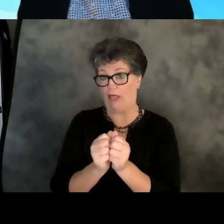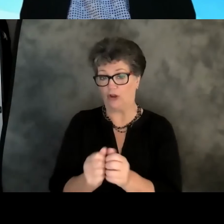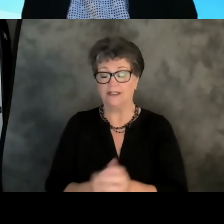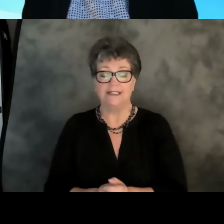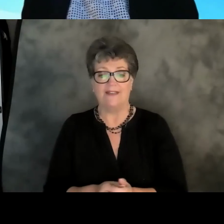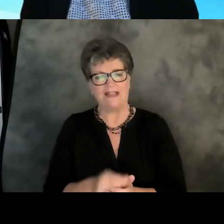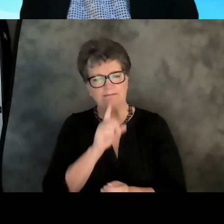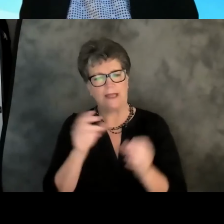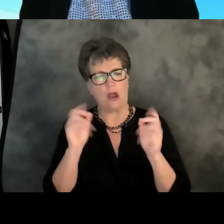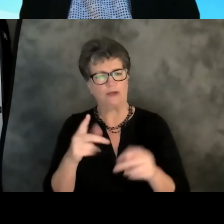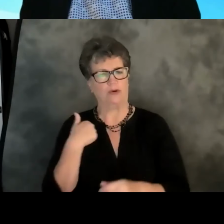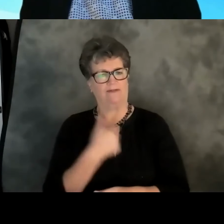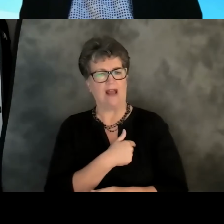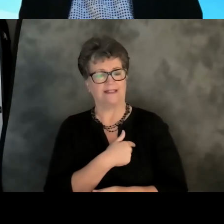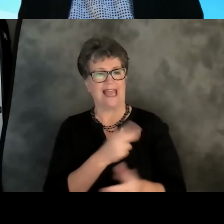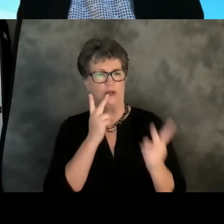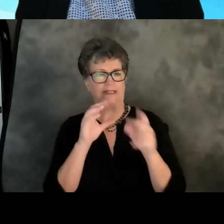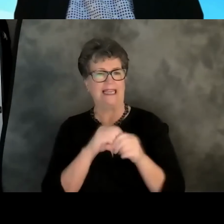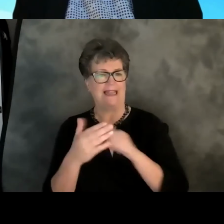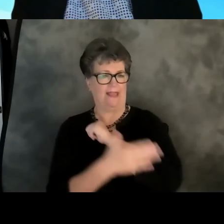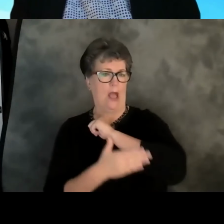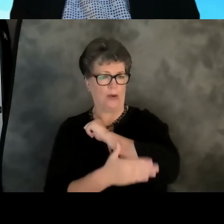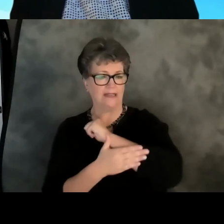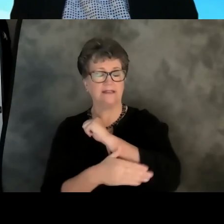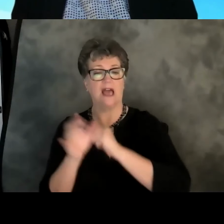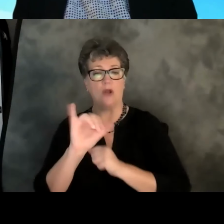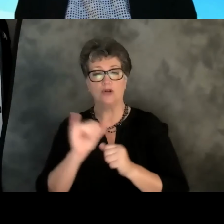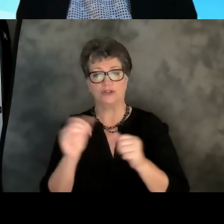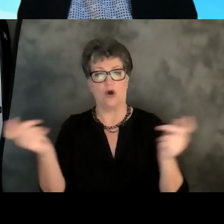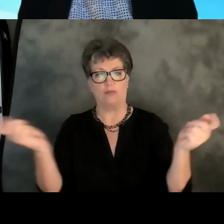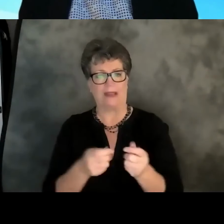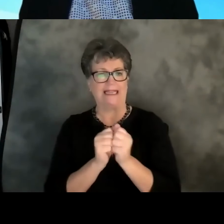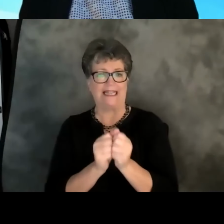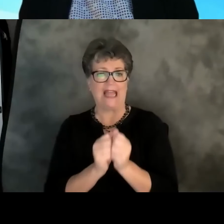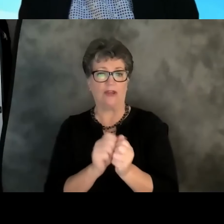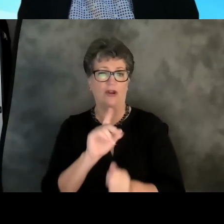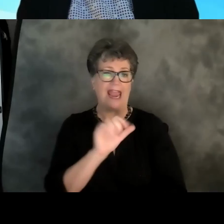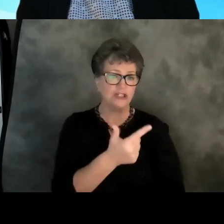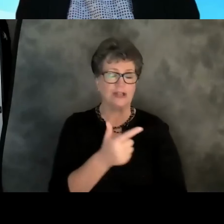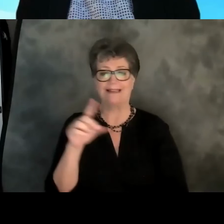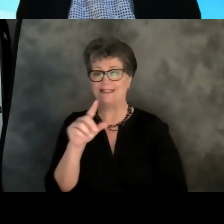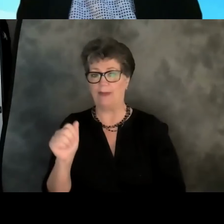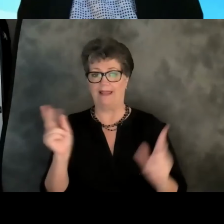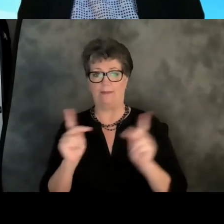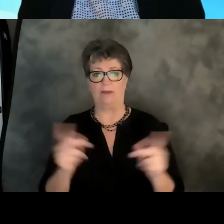really an opportunity for us. And you see it in our counties as well, bringing together aging and disability so